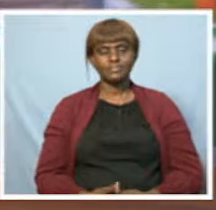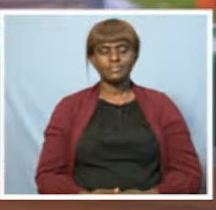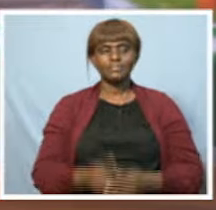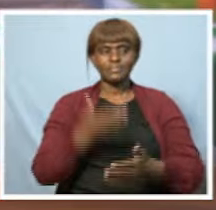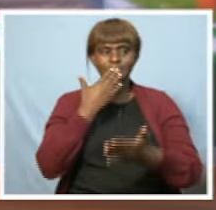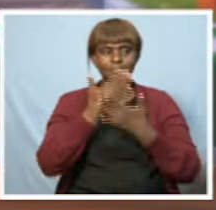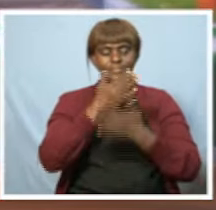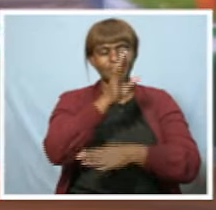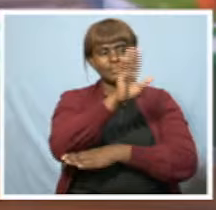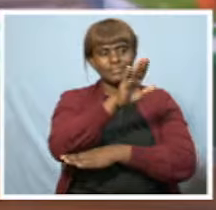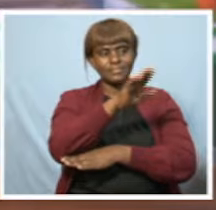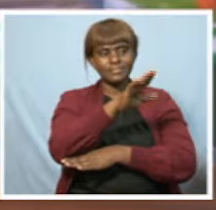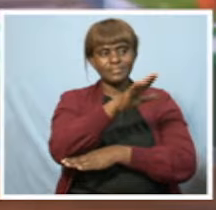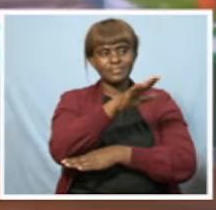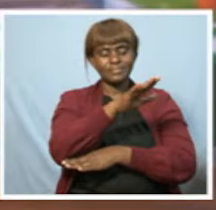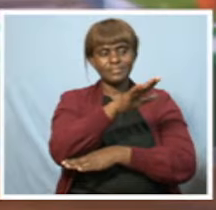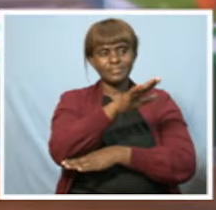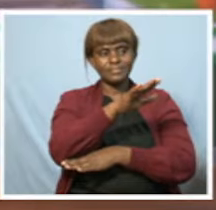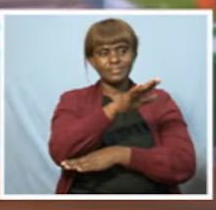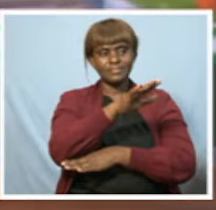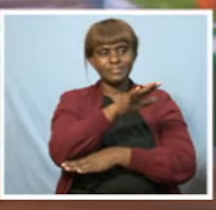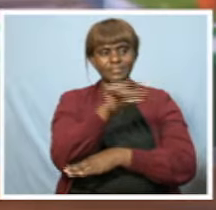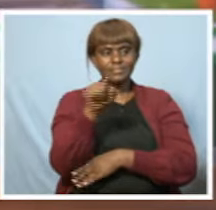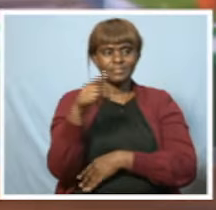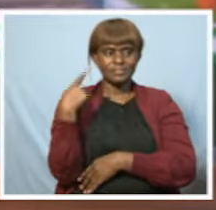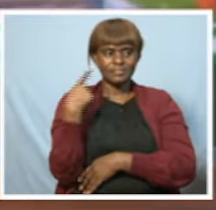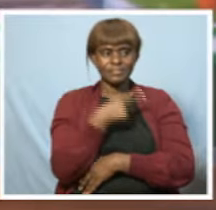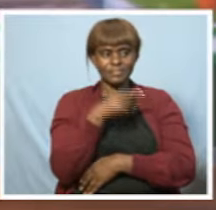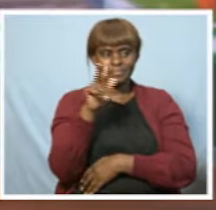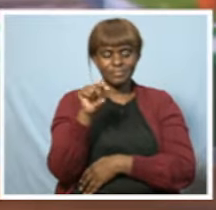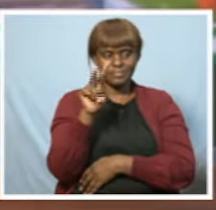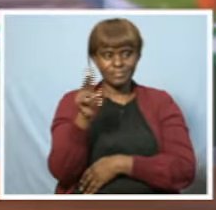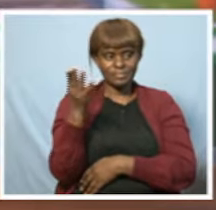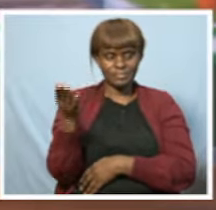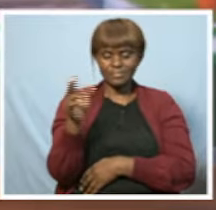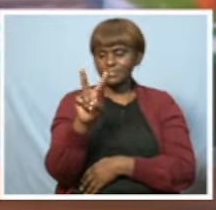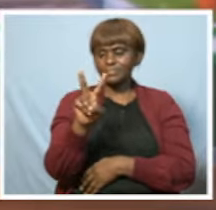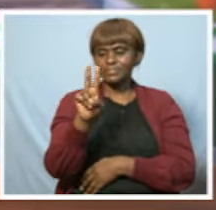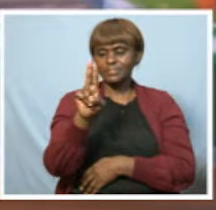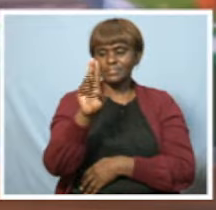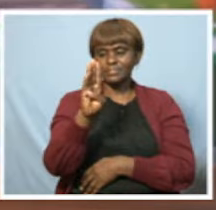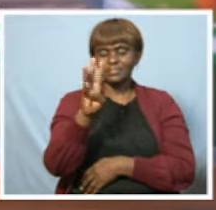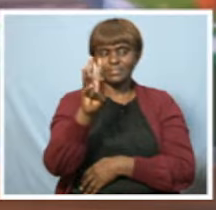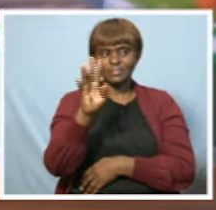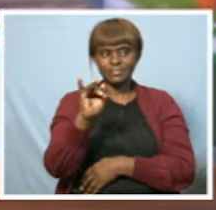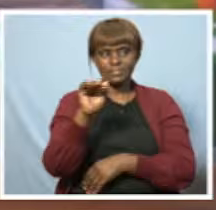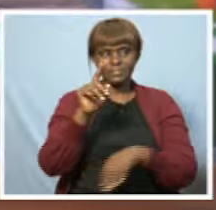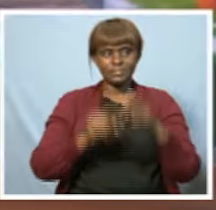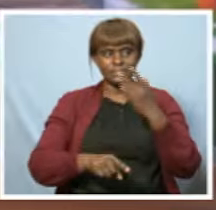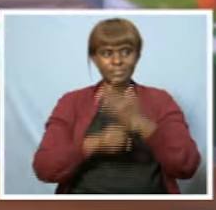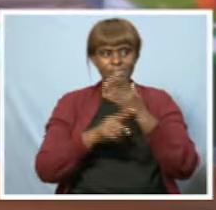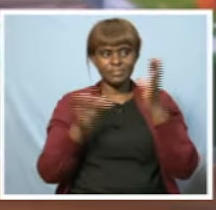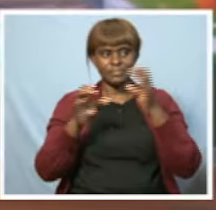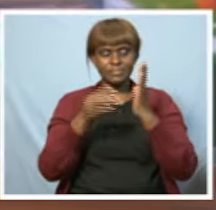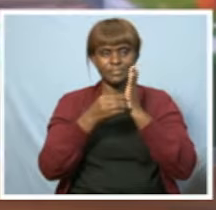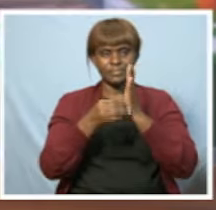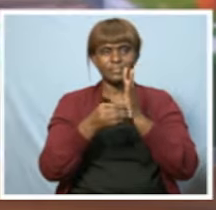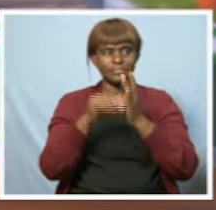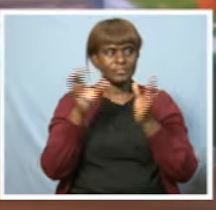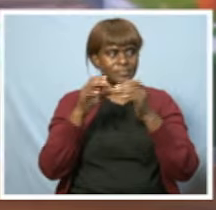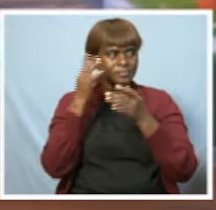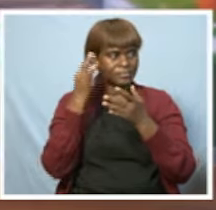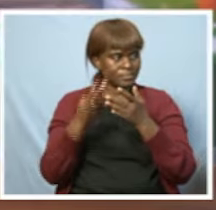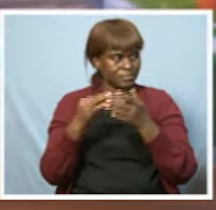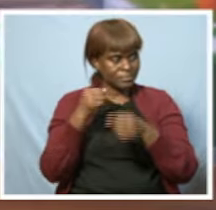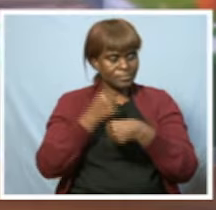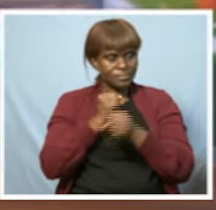Good afternoon. Parliament Television. That was VUBWI Town Council that was being led by the Council Secretary. They've